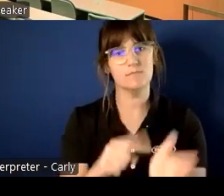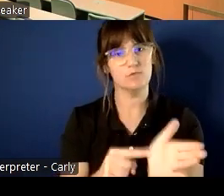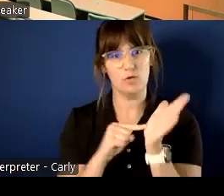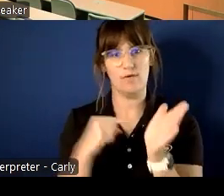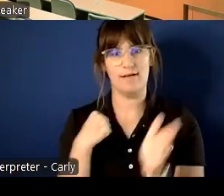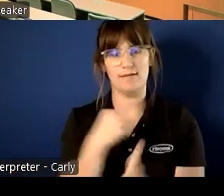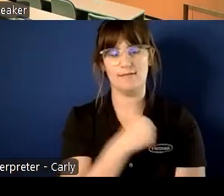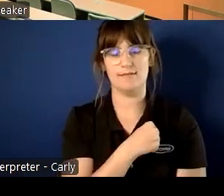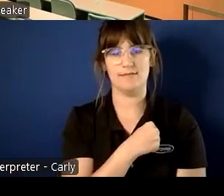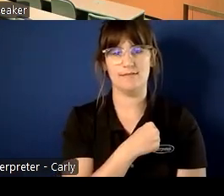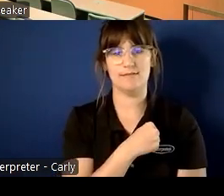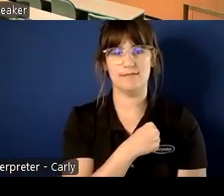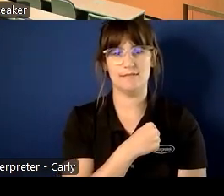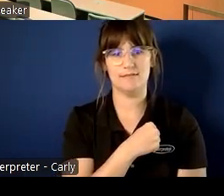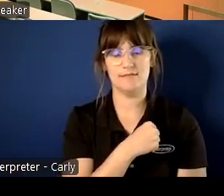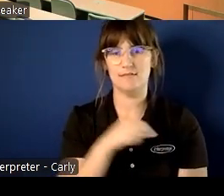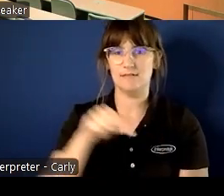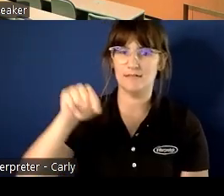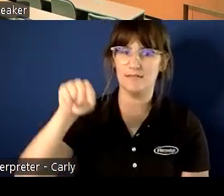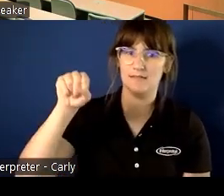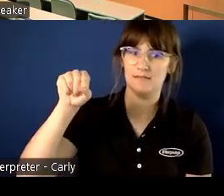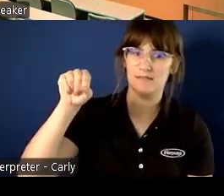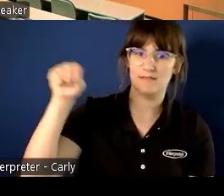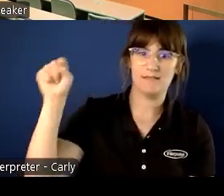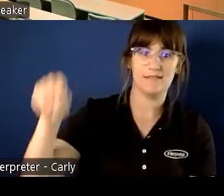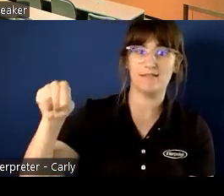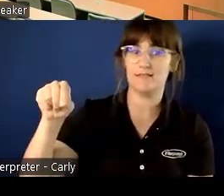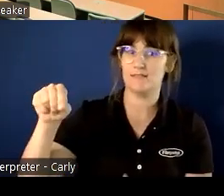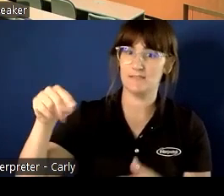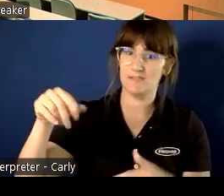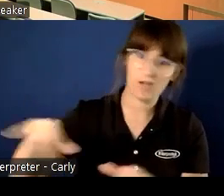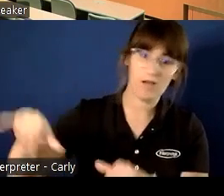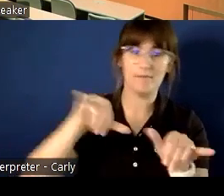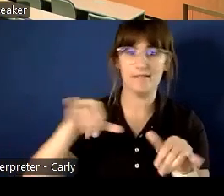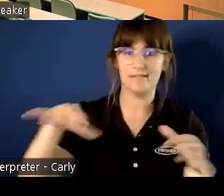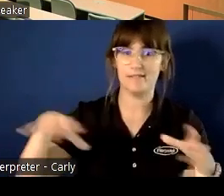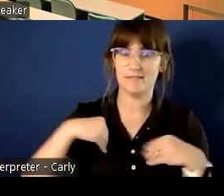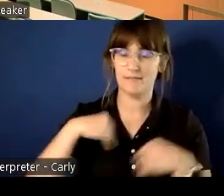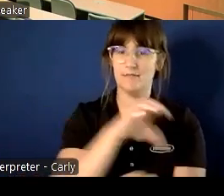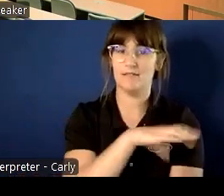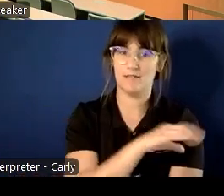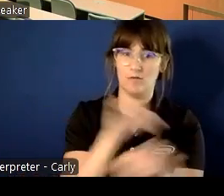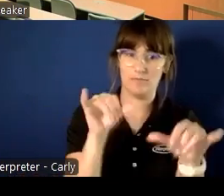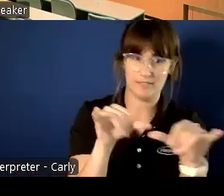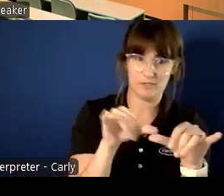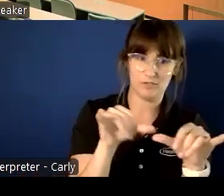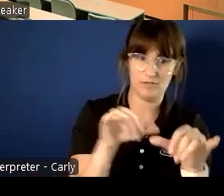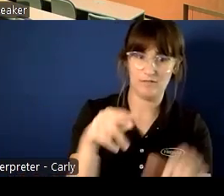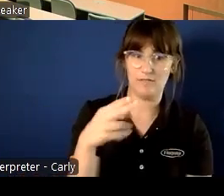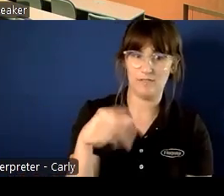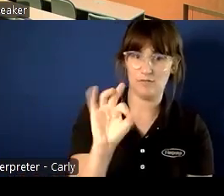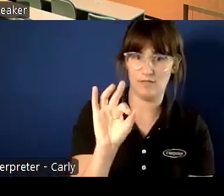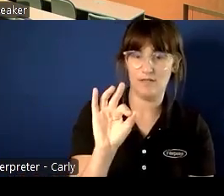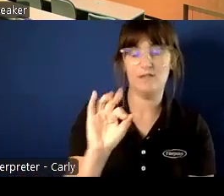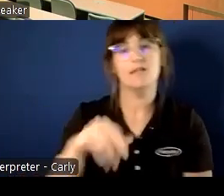hey, here's commonly accepted clinical measure of severity, PHQ-9, and this is how much